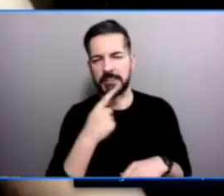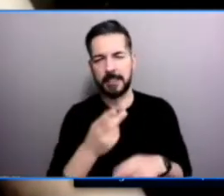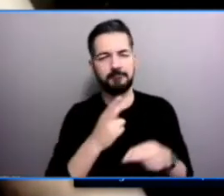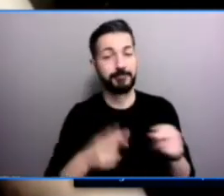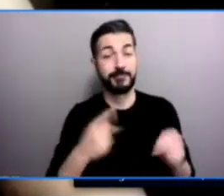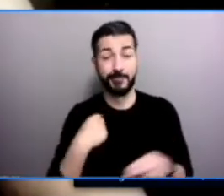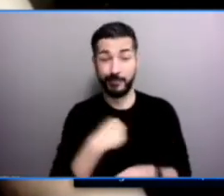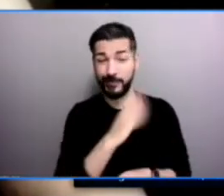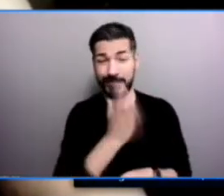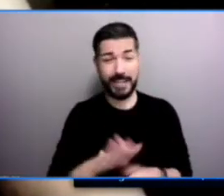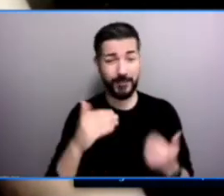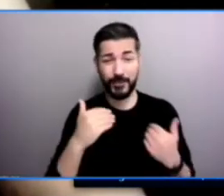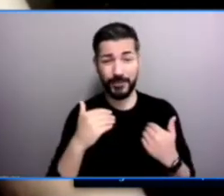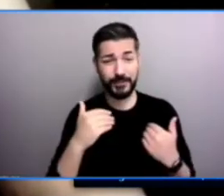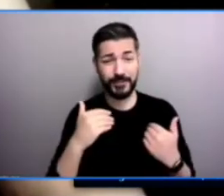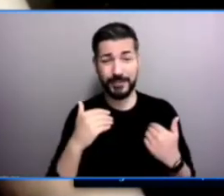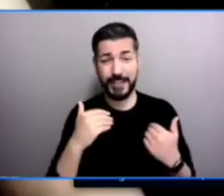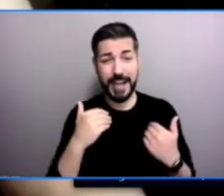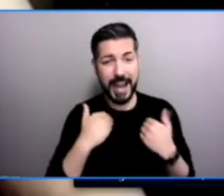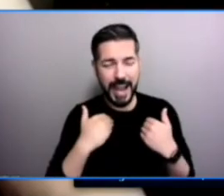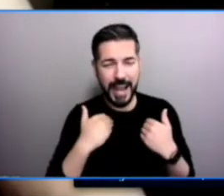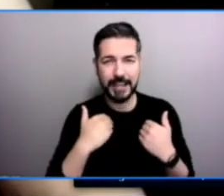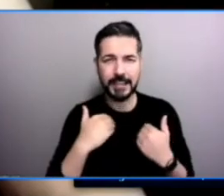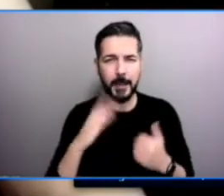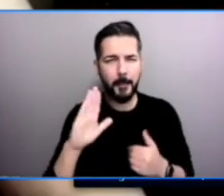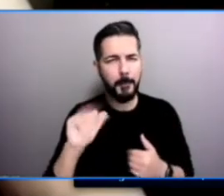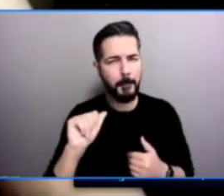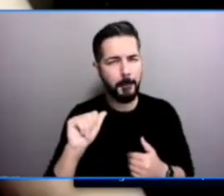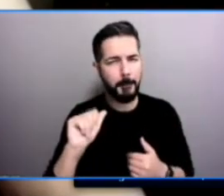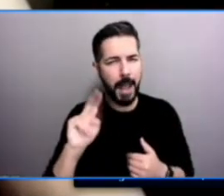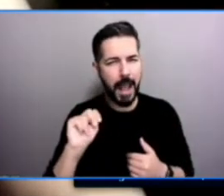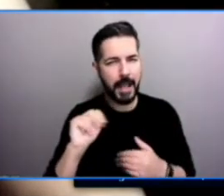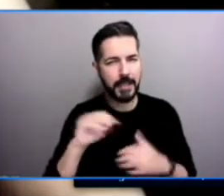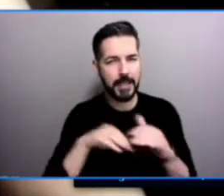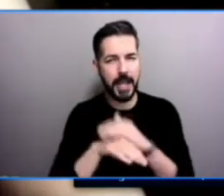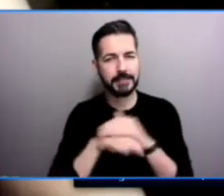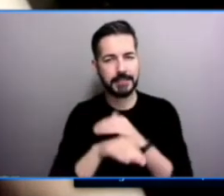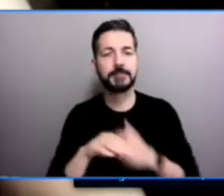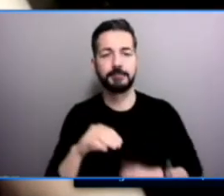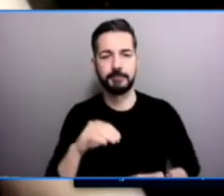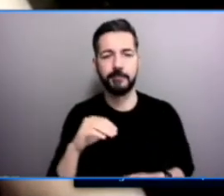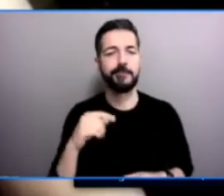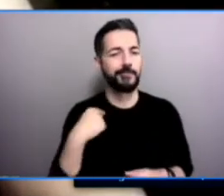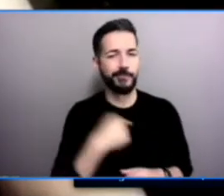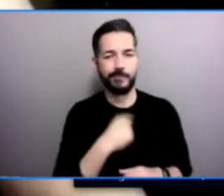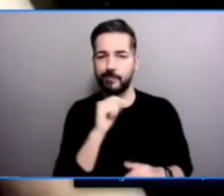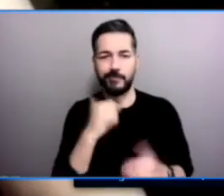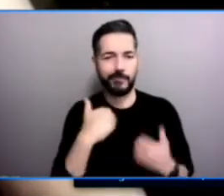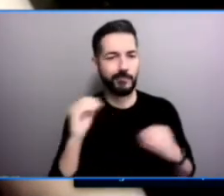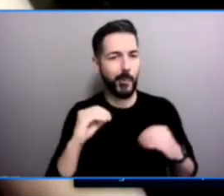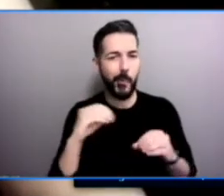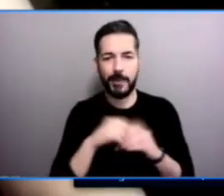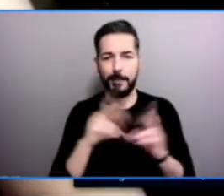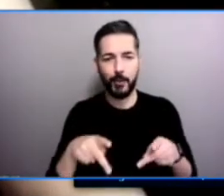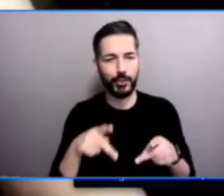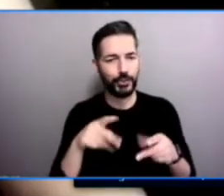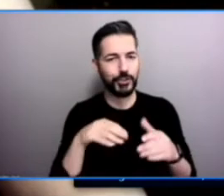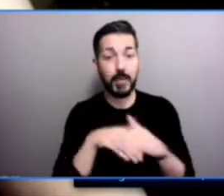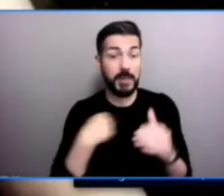try to get that set up. But we did rely really heavily on our text and phone banking